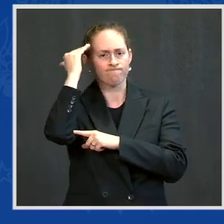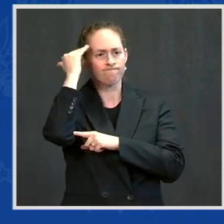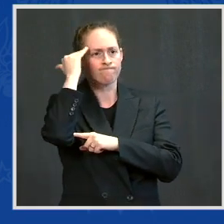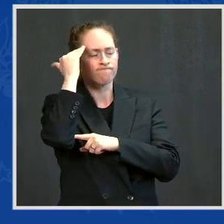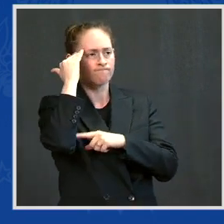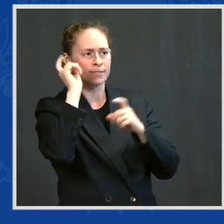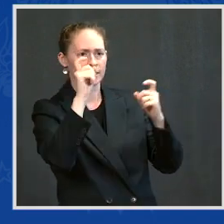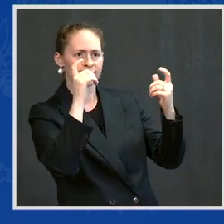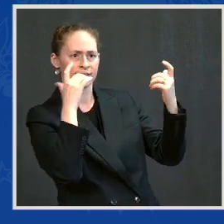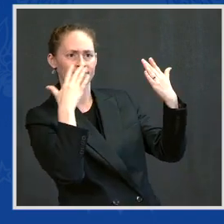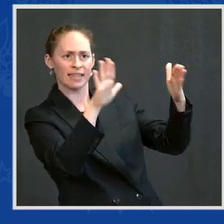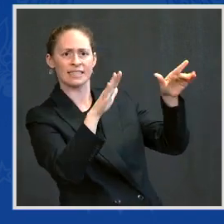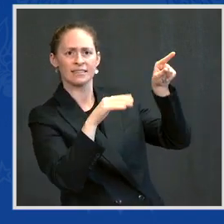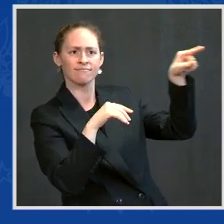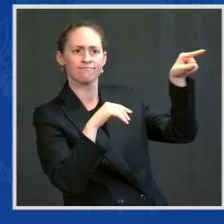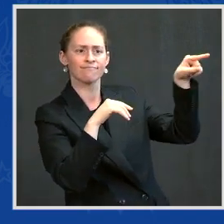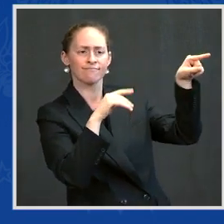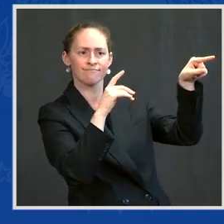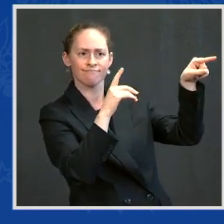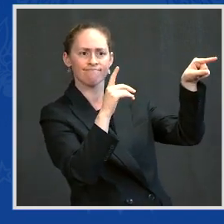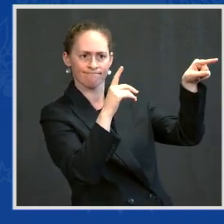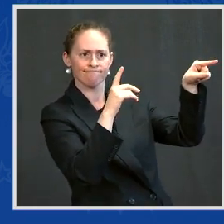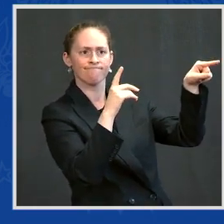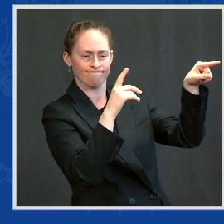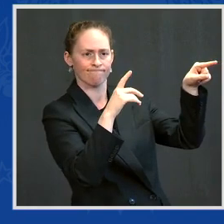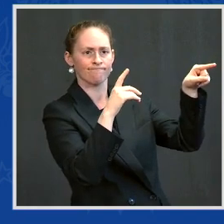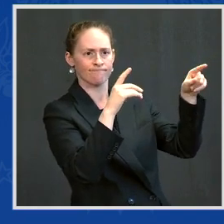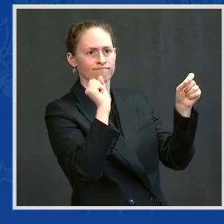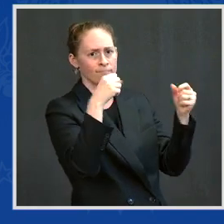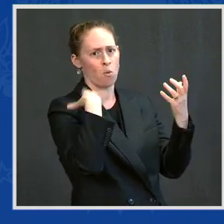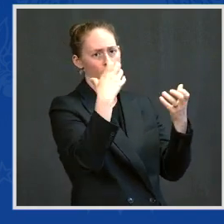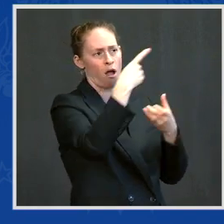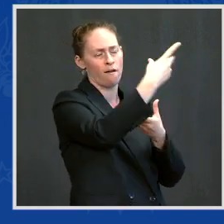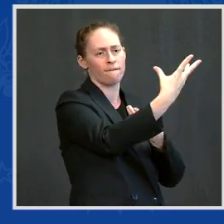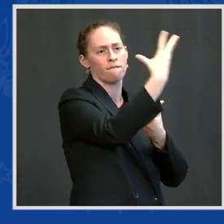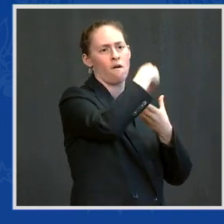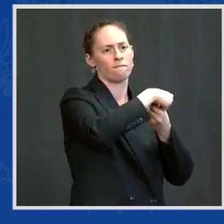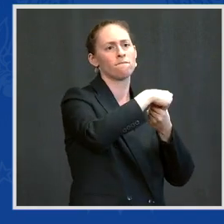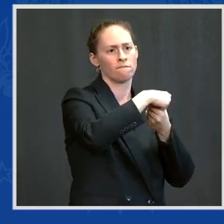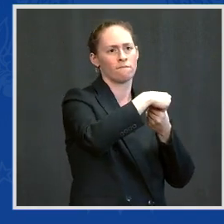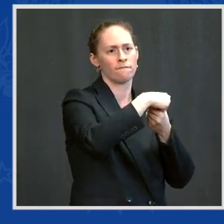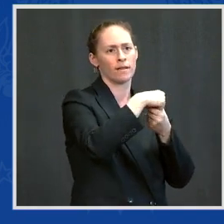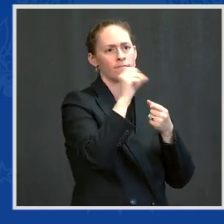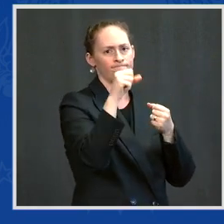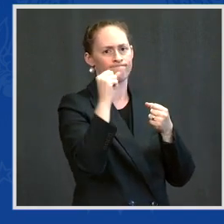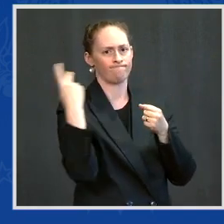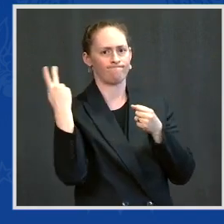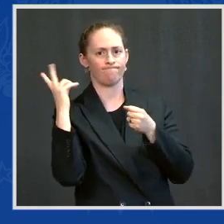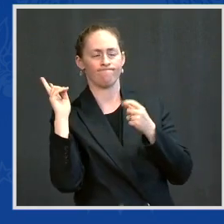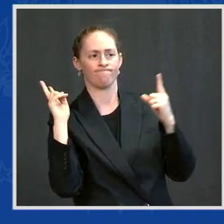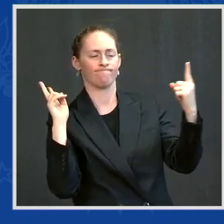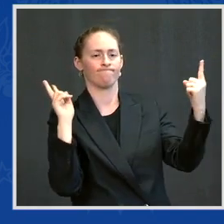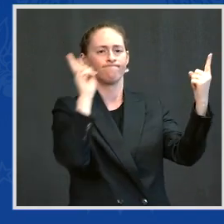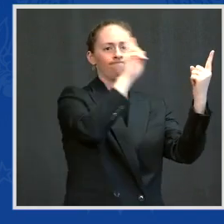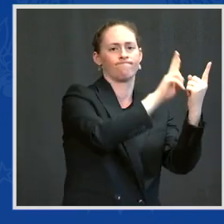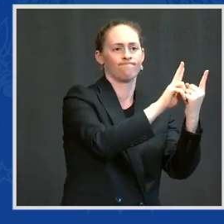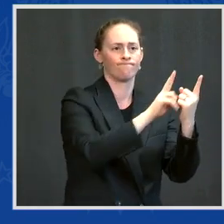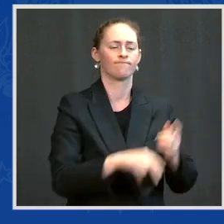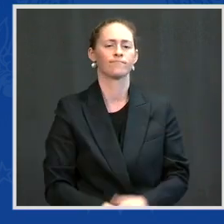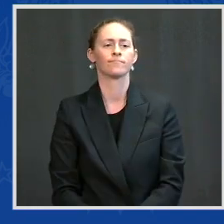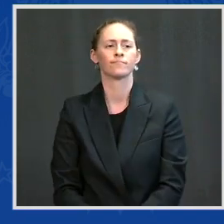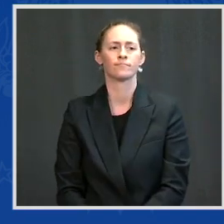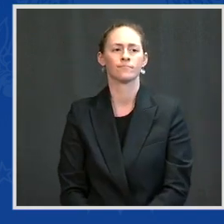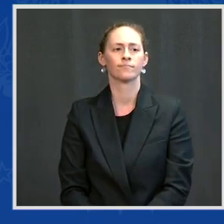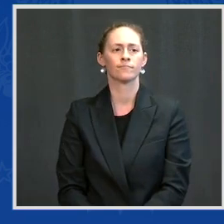is aiming to adopt. So that is the common understanding that we have with the United States, and that we're going to continue